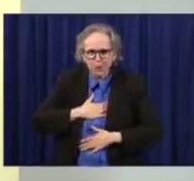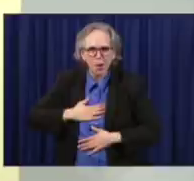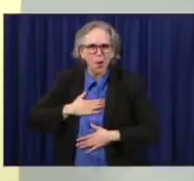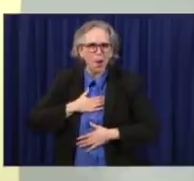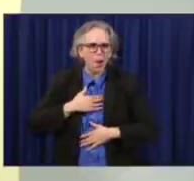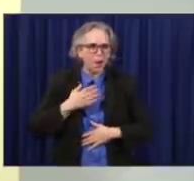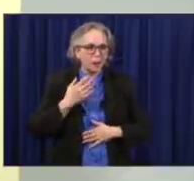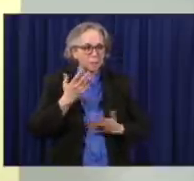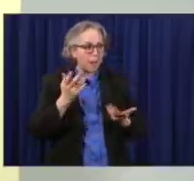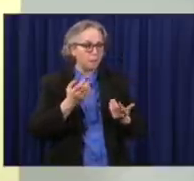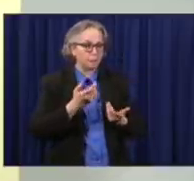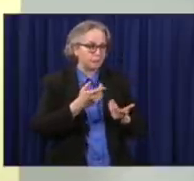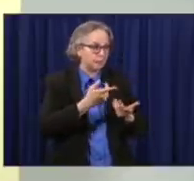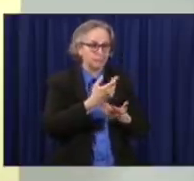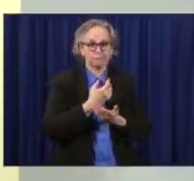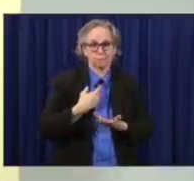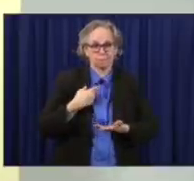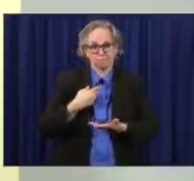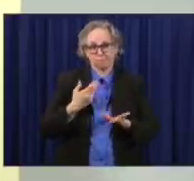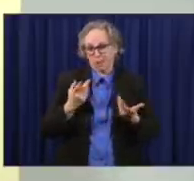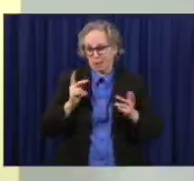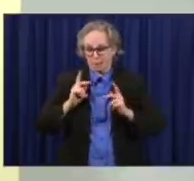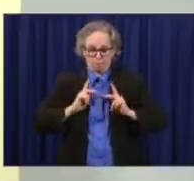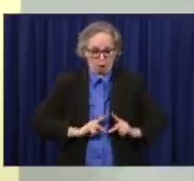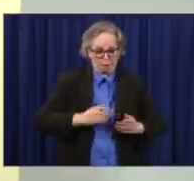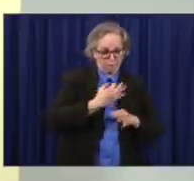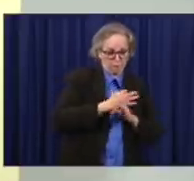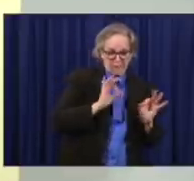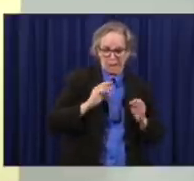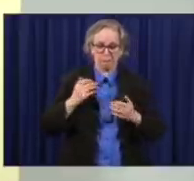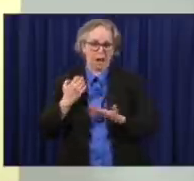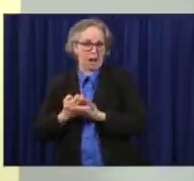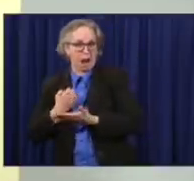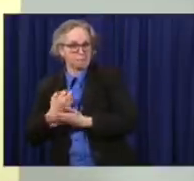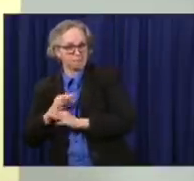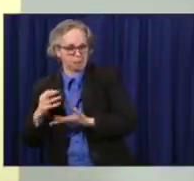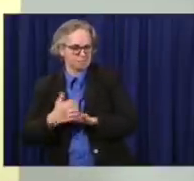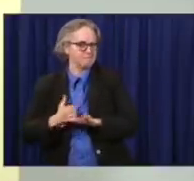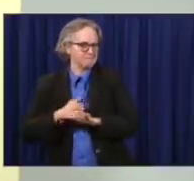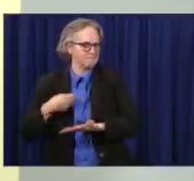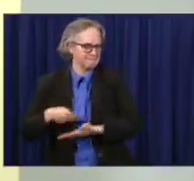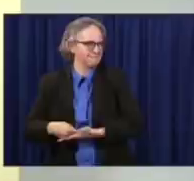personal freedoms that we've come to know in our lives.